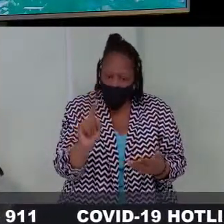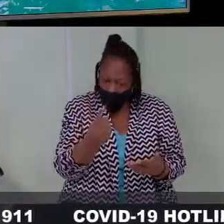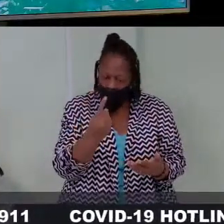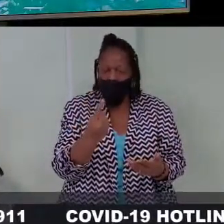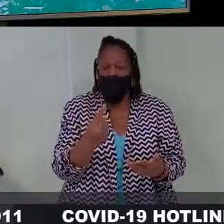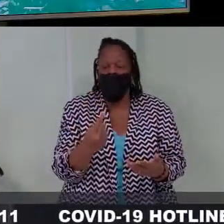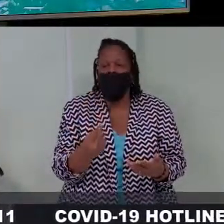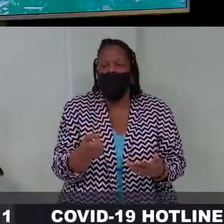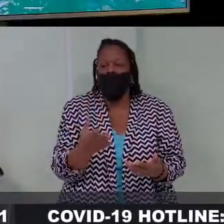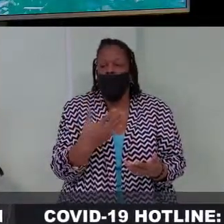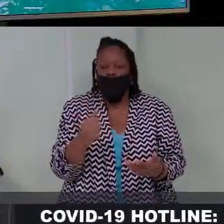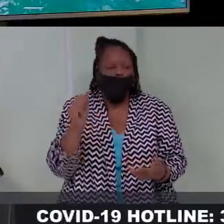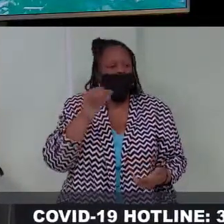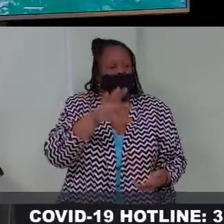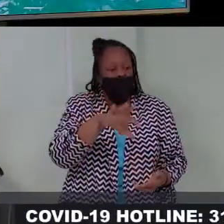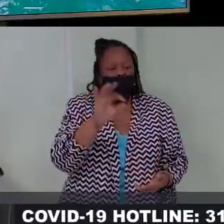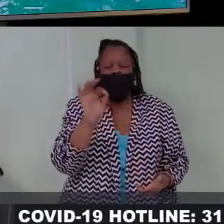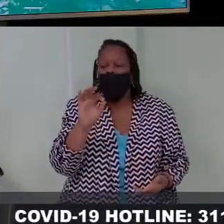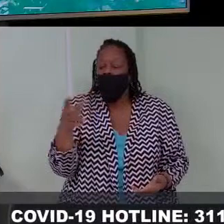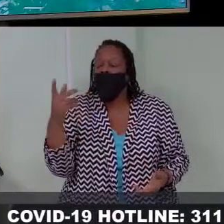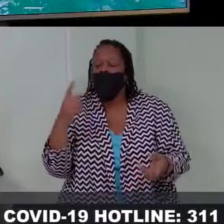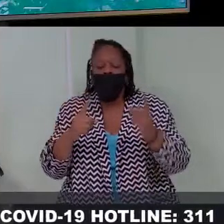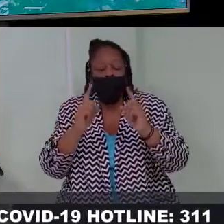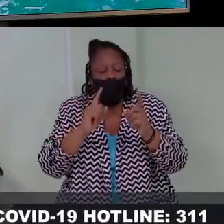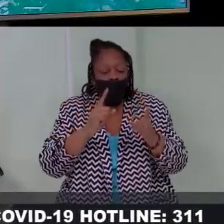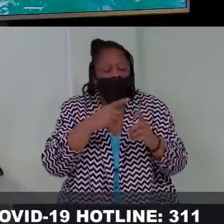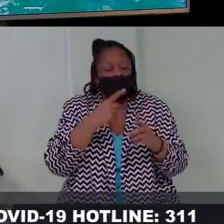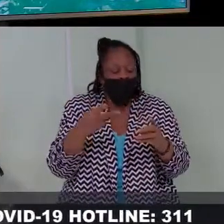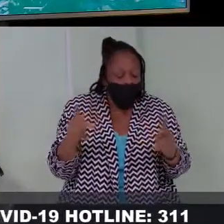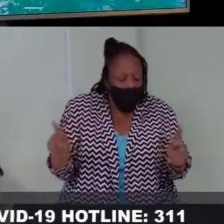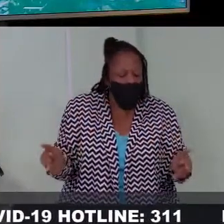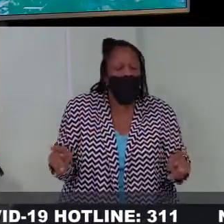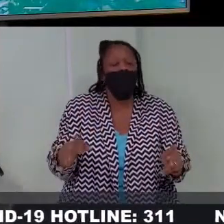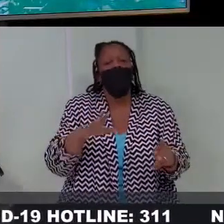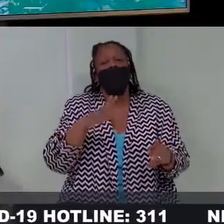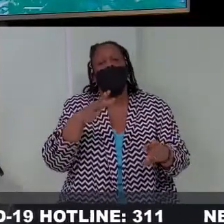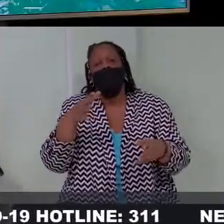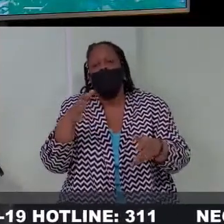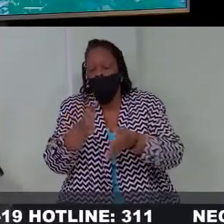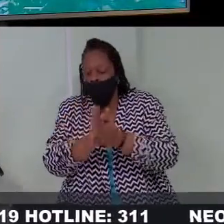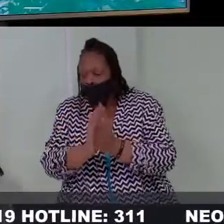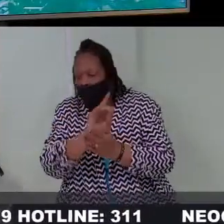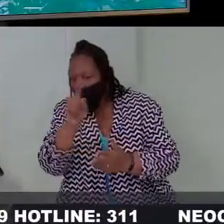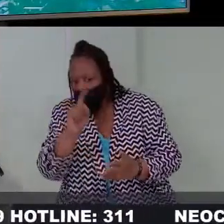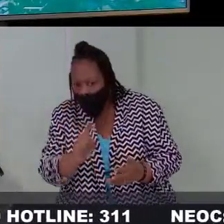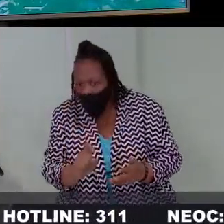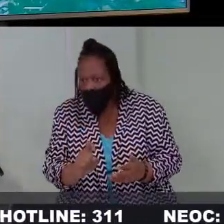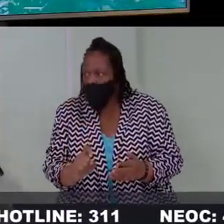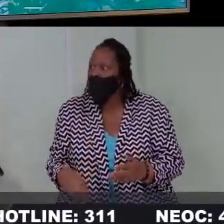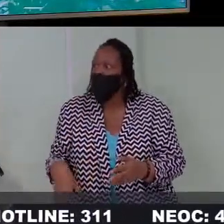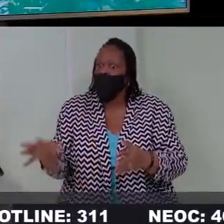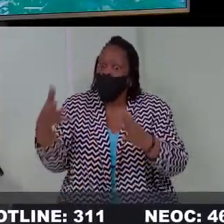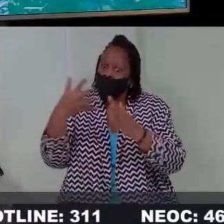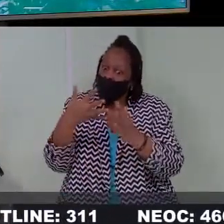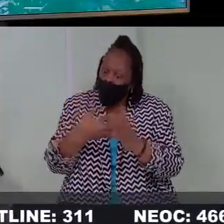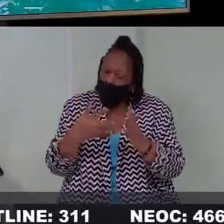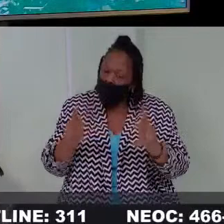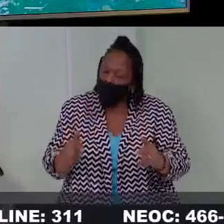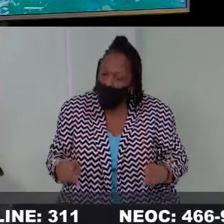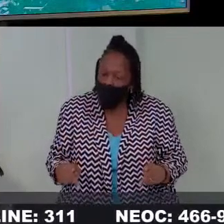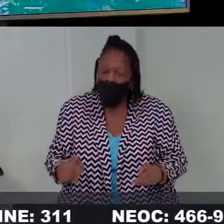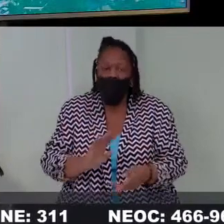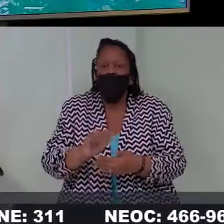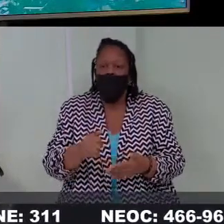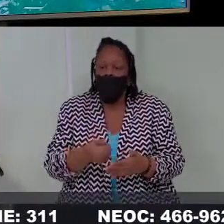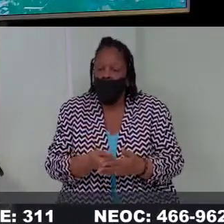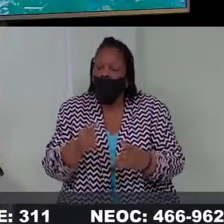tracing to make sure that we identify anyone and everyone who would have been potentially exposed, to make sure that we